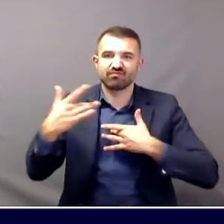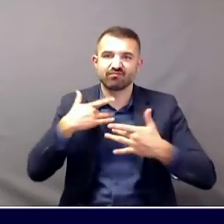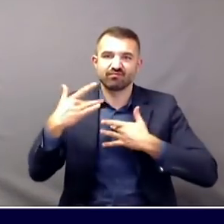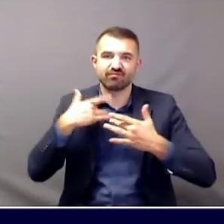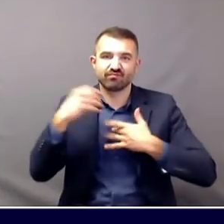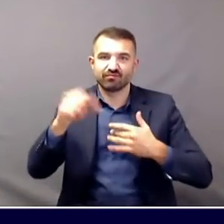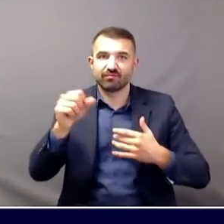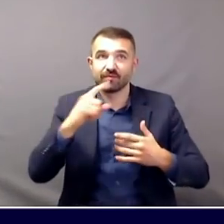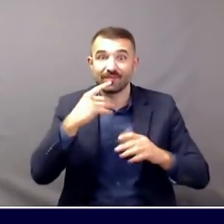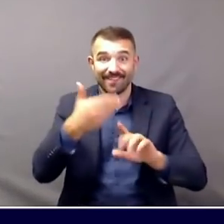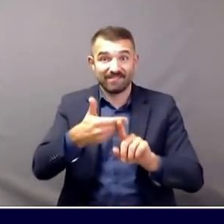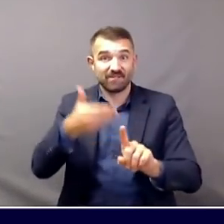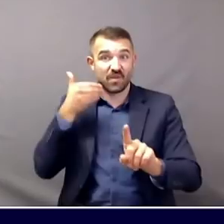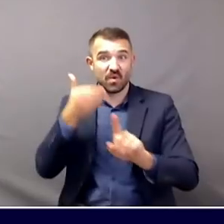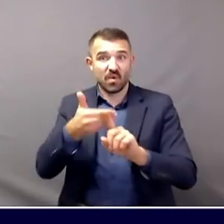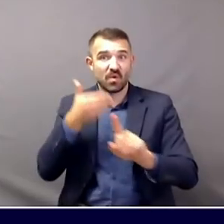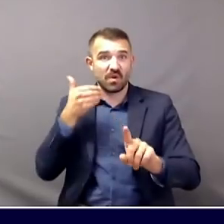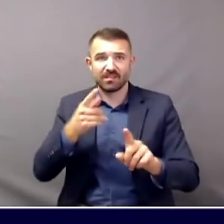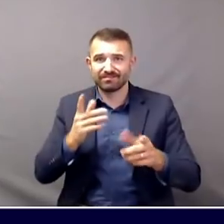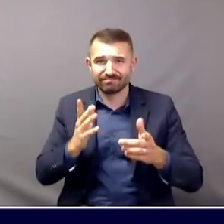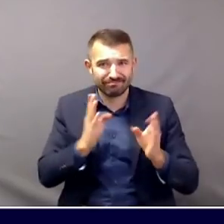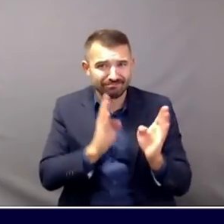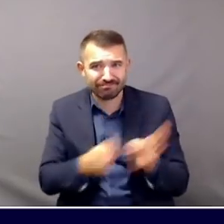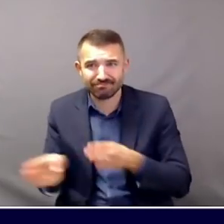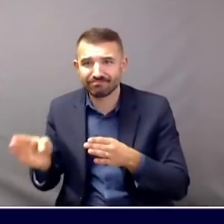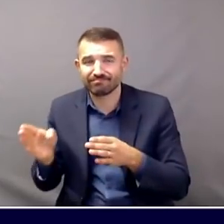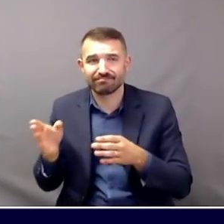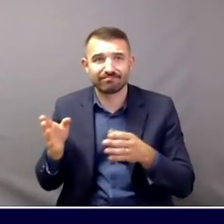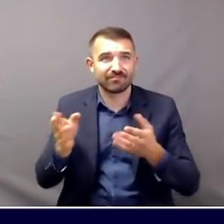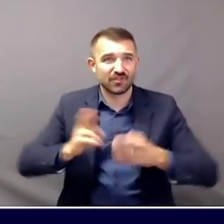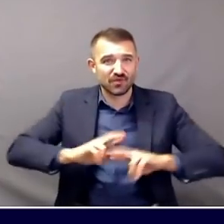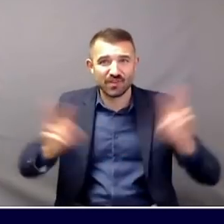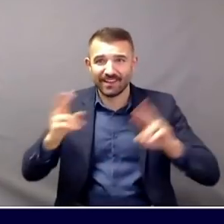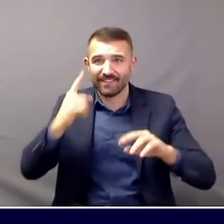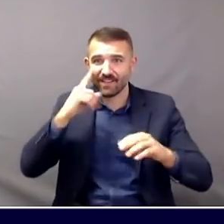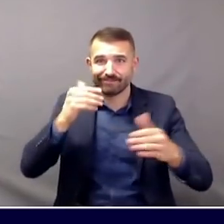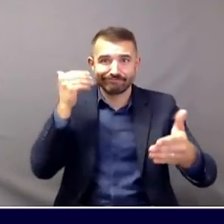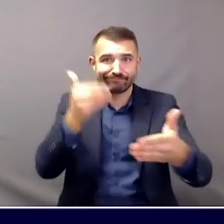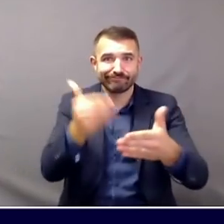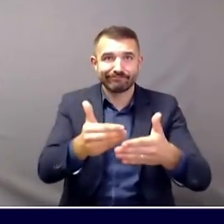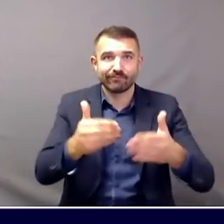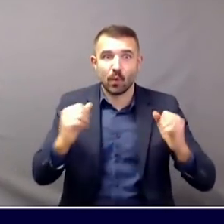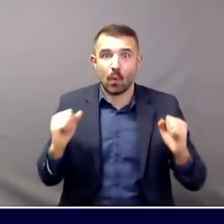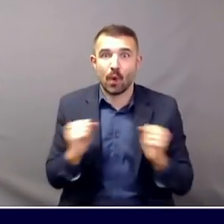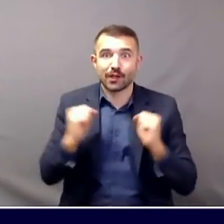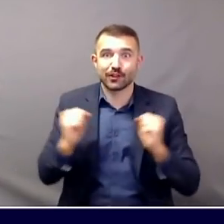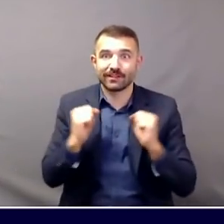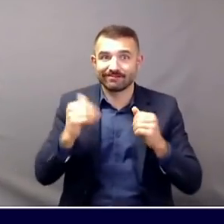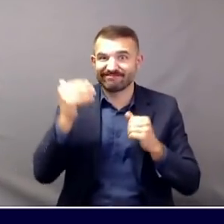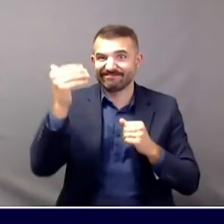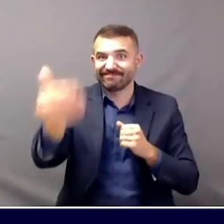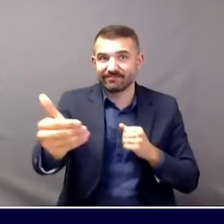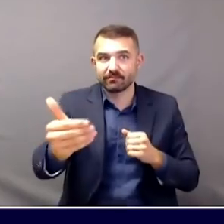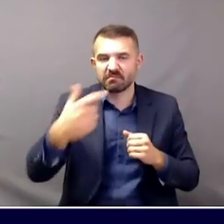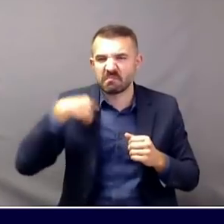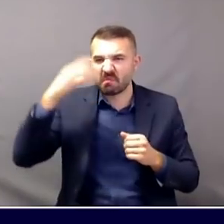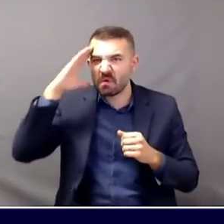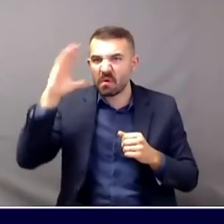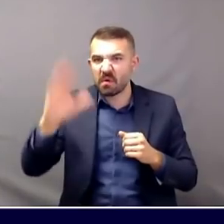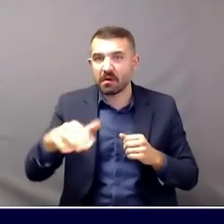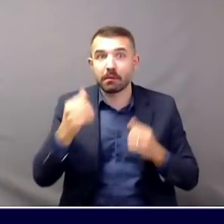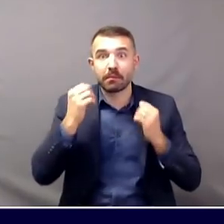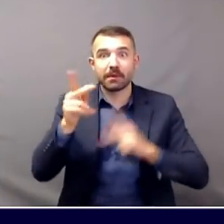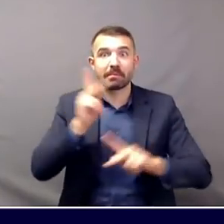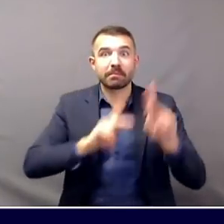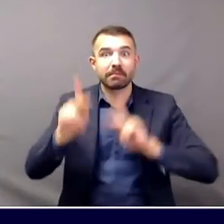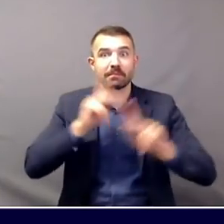colder weather for all of us, not just across the state. We know that individuals will be utilizing shelters for